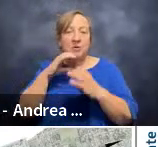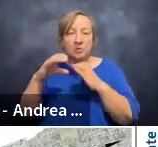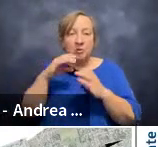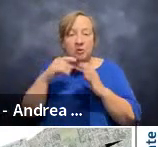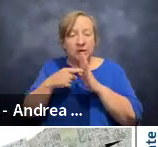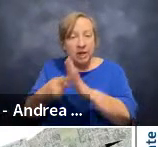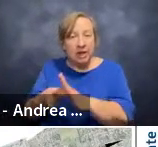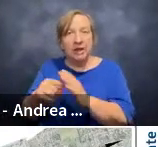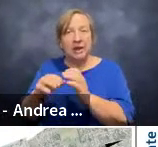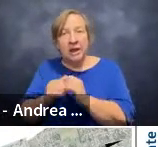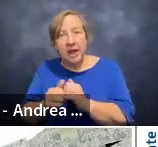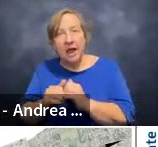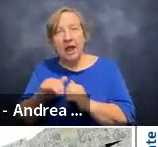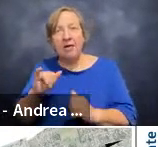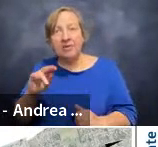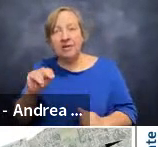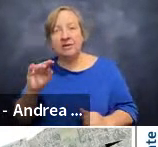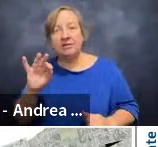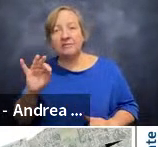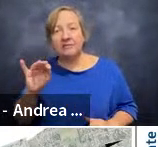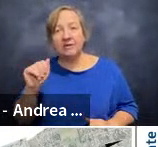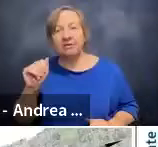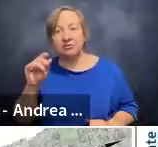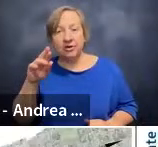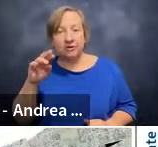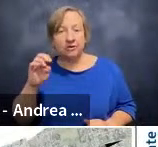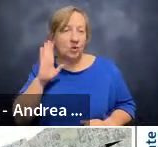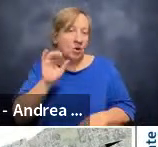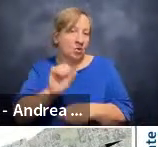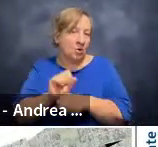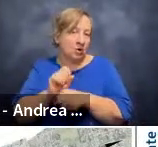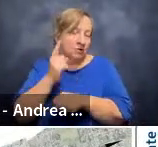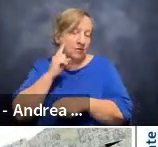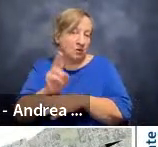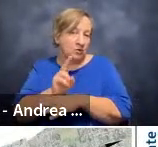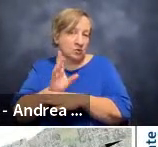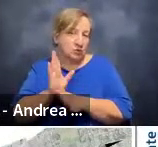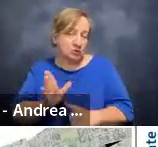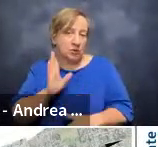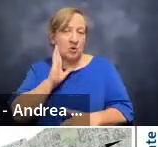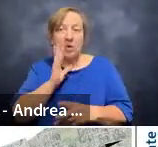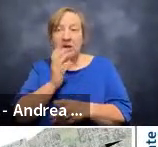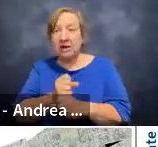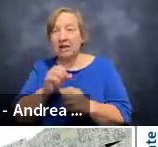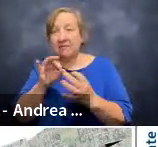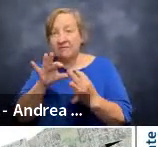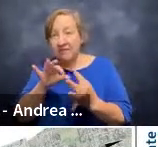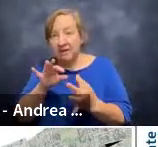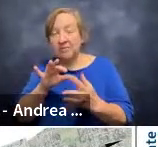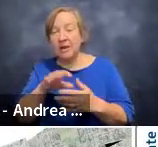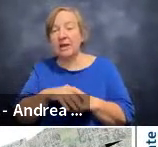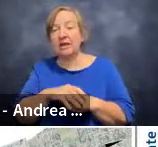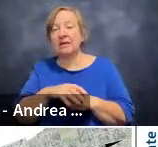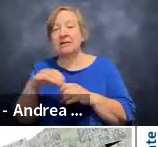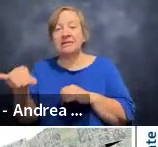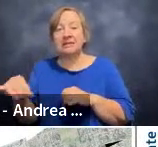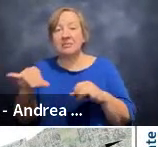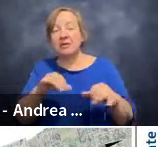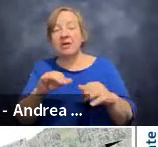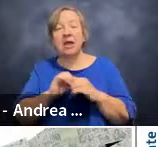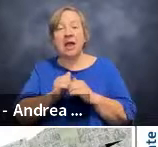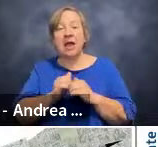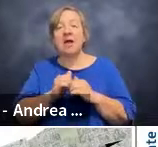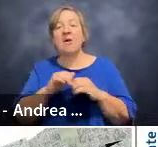the infrastructure out there would work for users. We did, though, get feedback that a similar product for how active